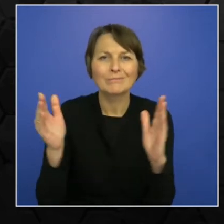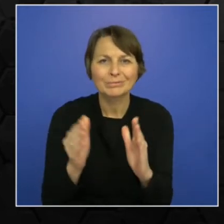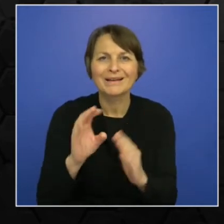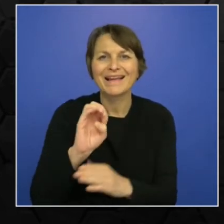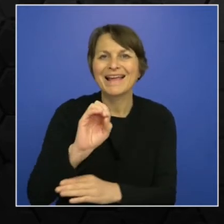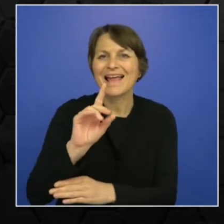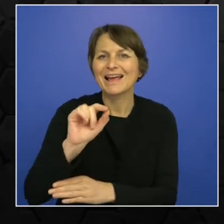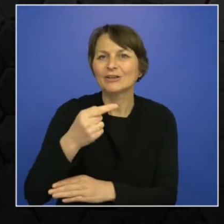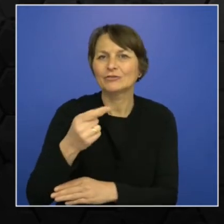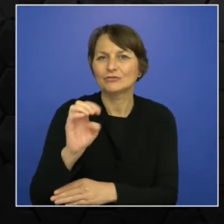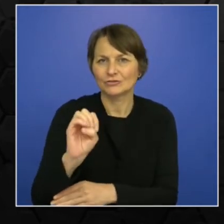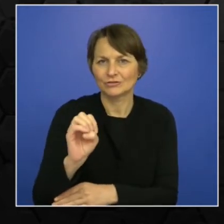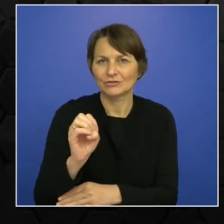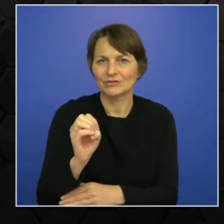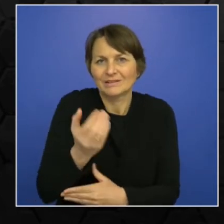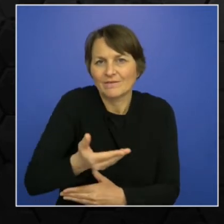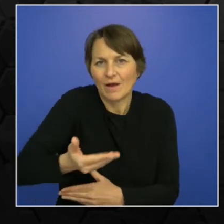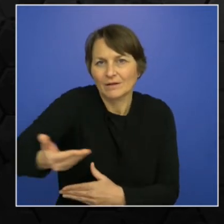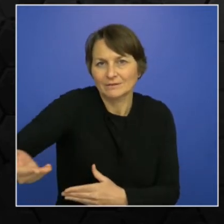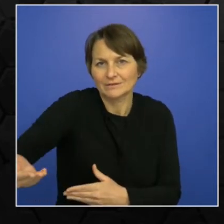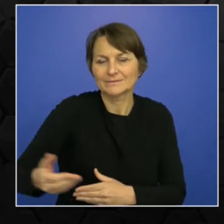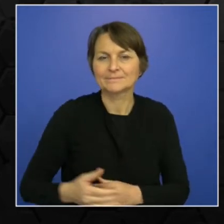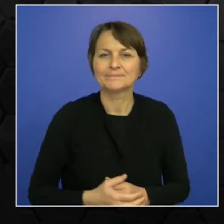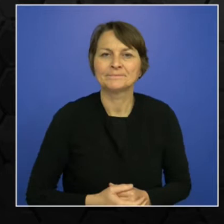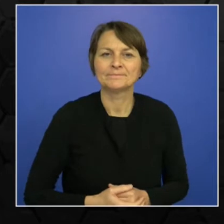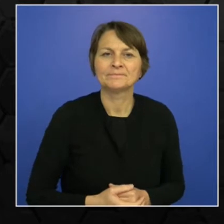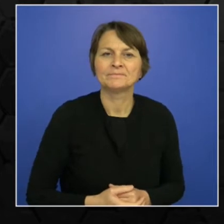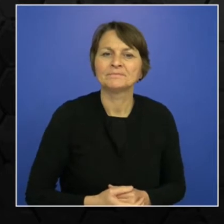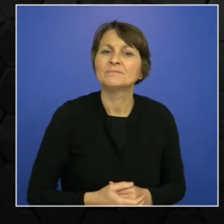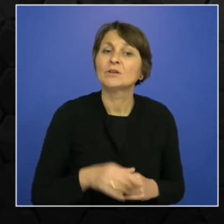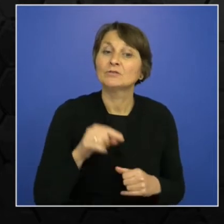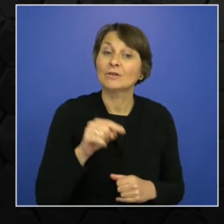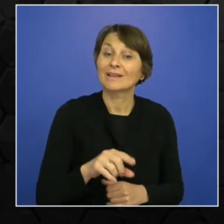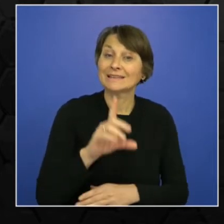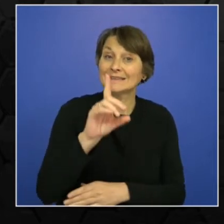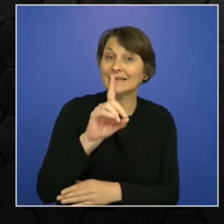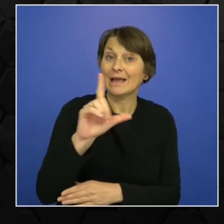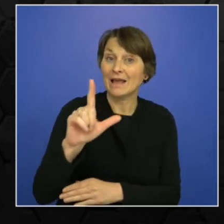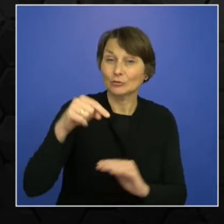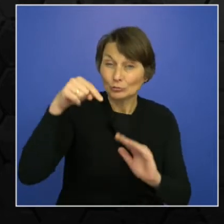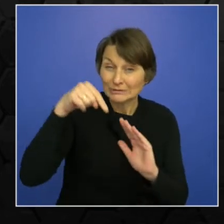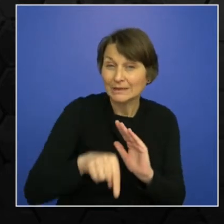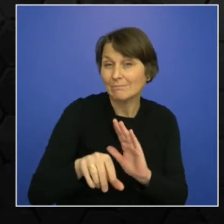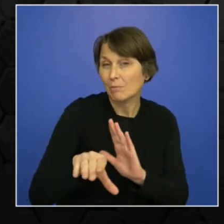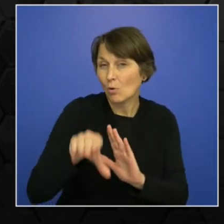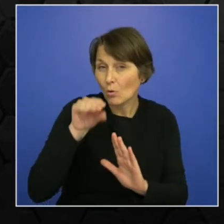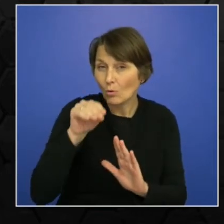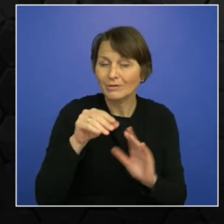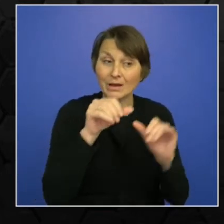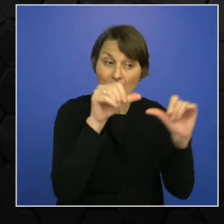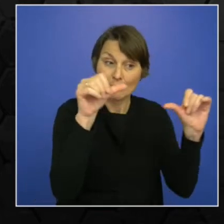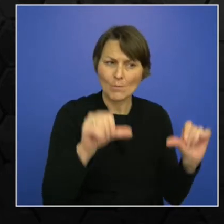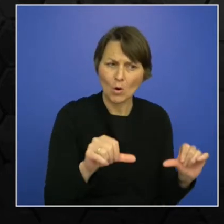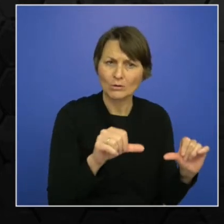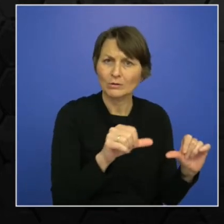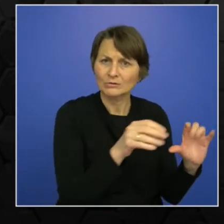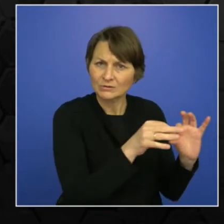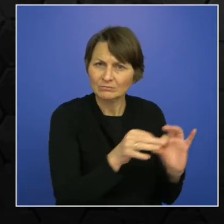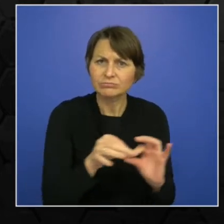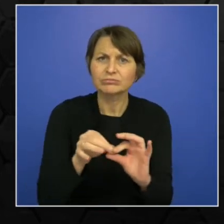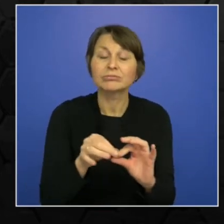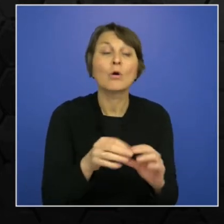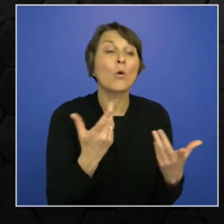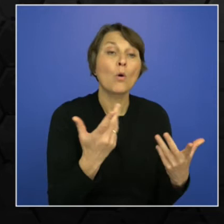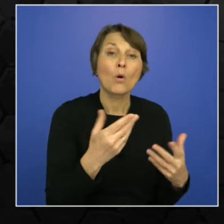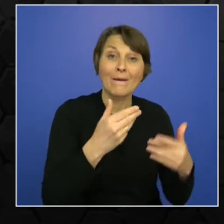So talking about how these deep learning models and algorithms can be configured in